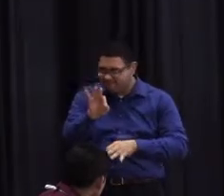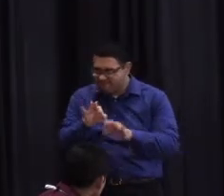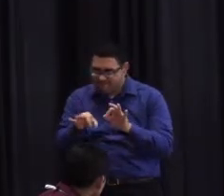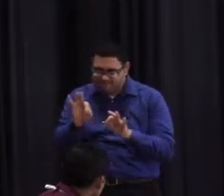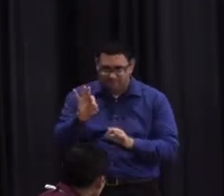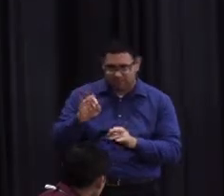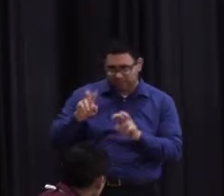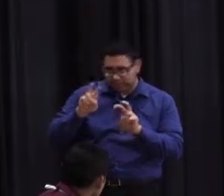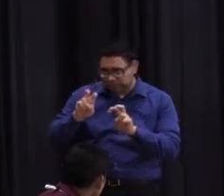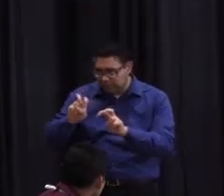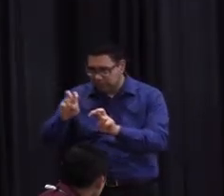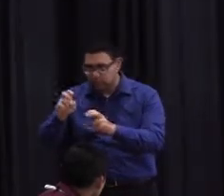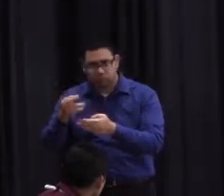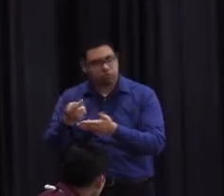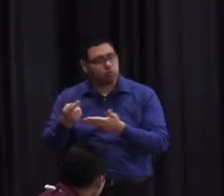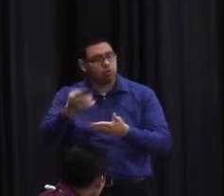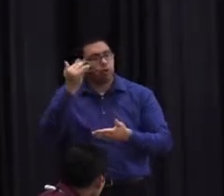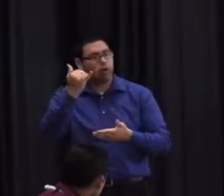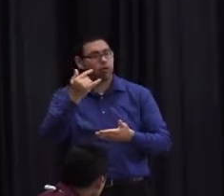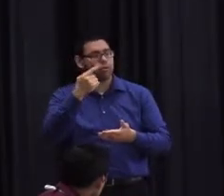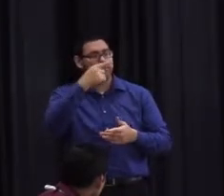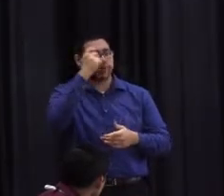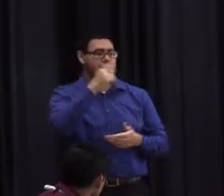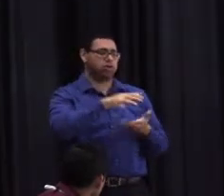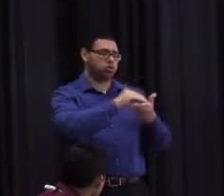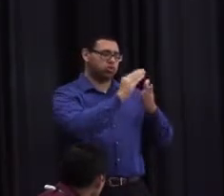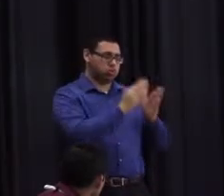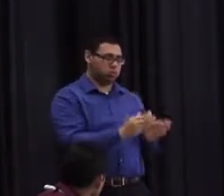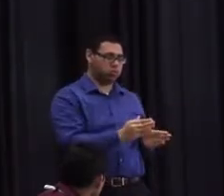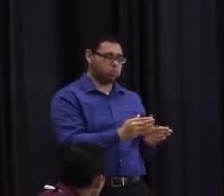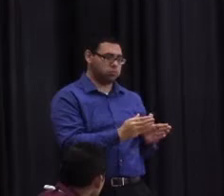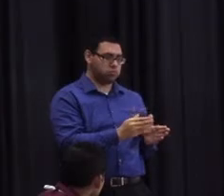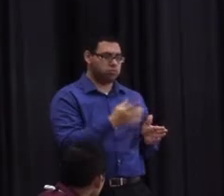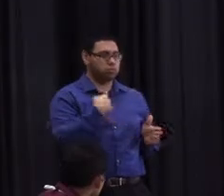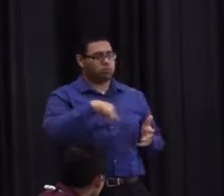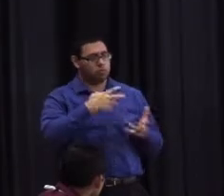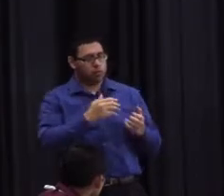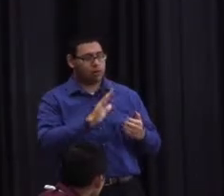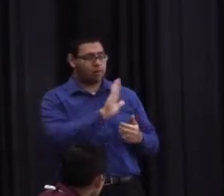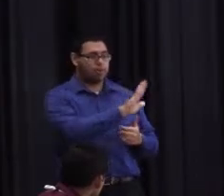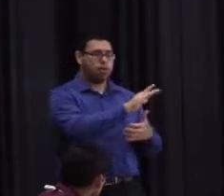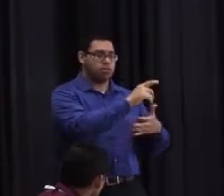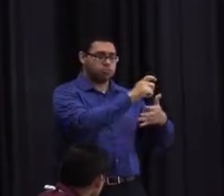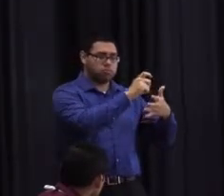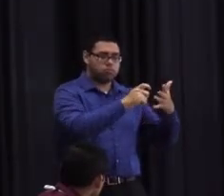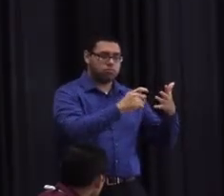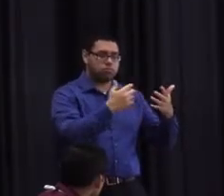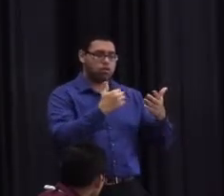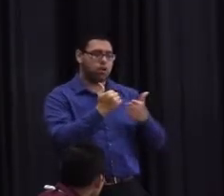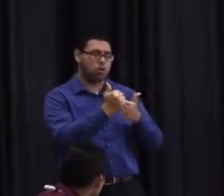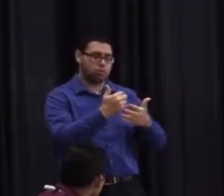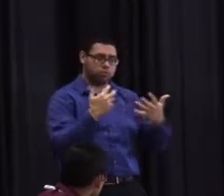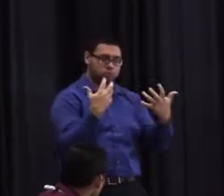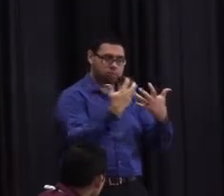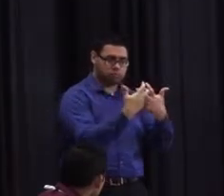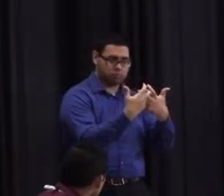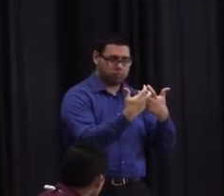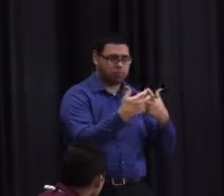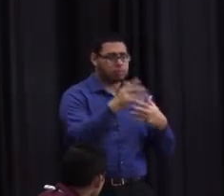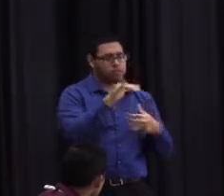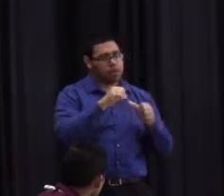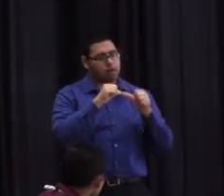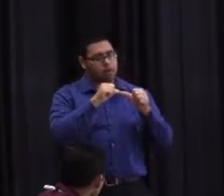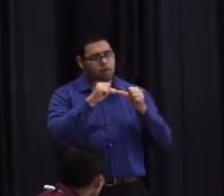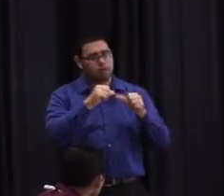resources is because of our students. We want to help meet their needs. And, you know, this keeps going